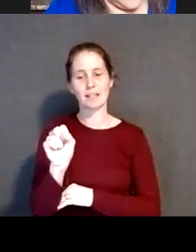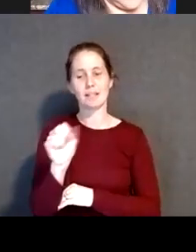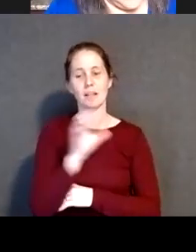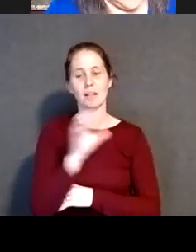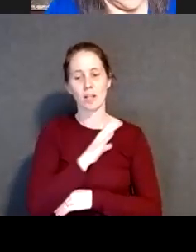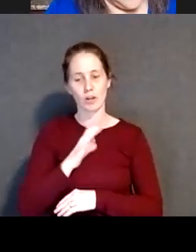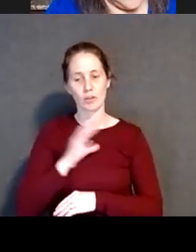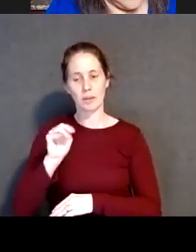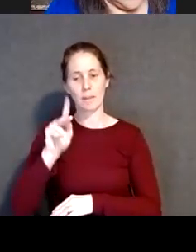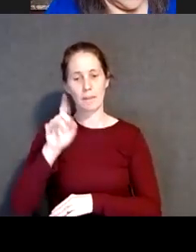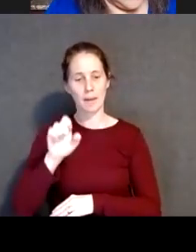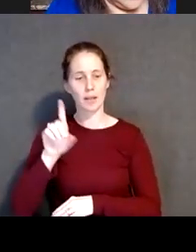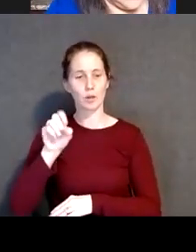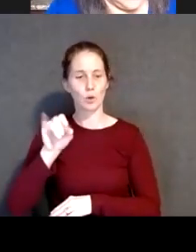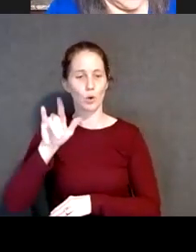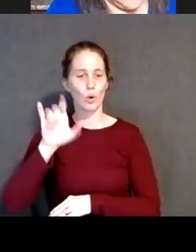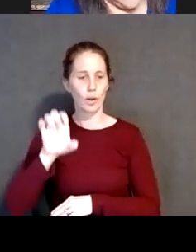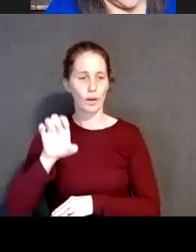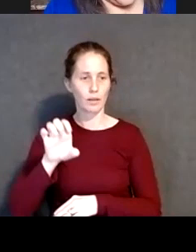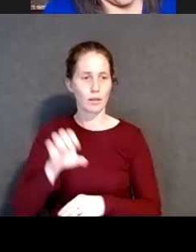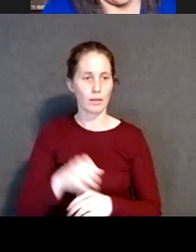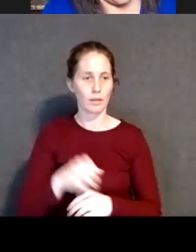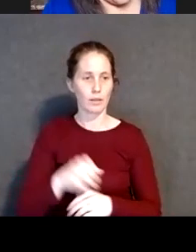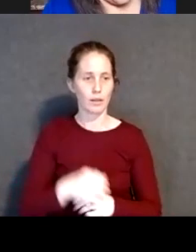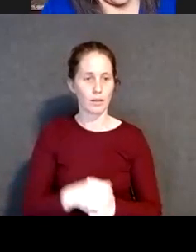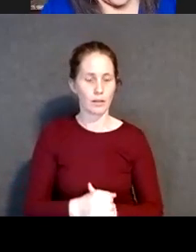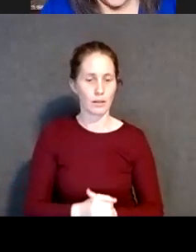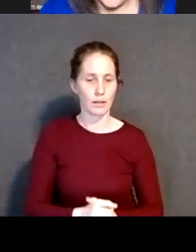Congressman Mike Dole.